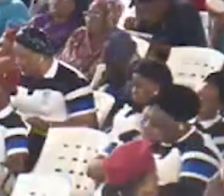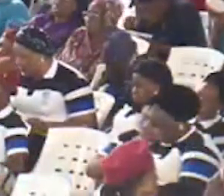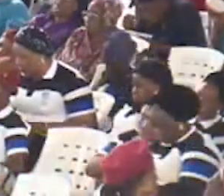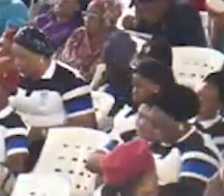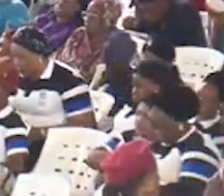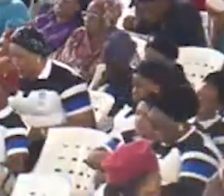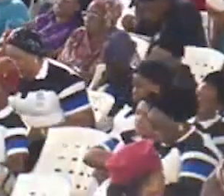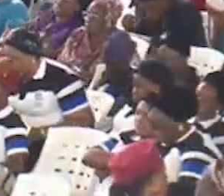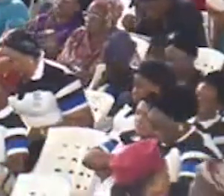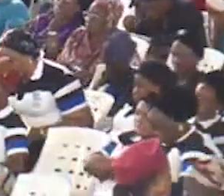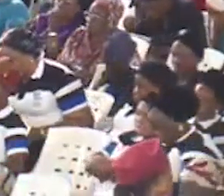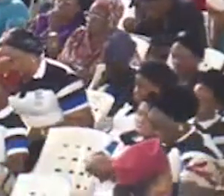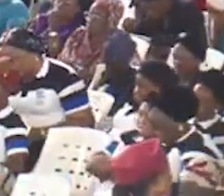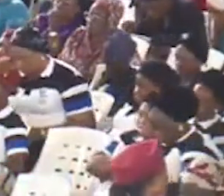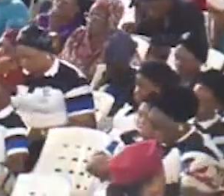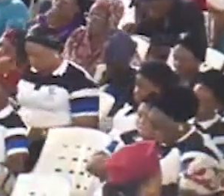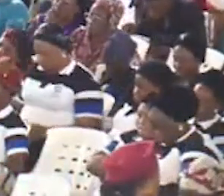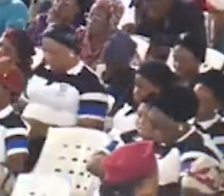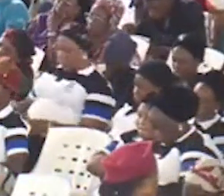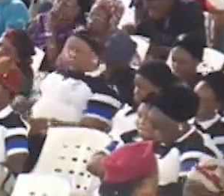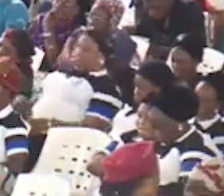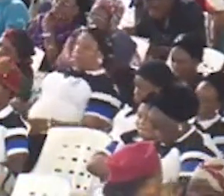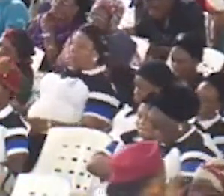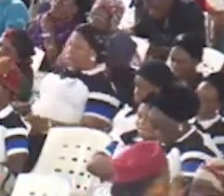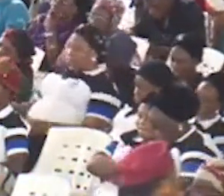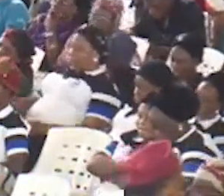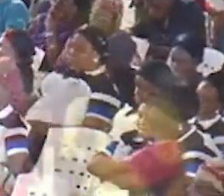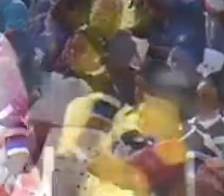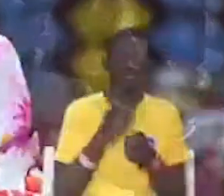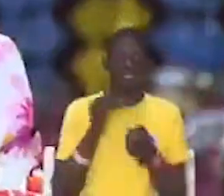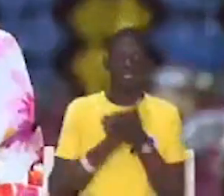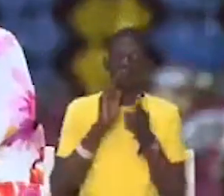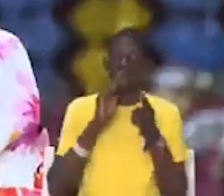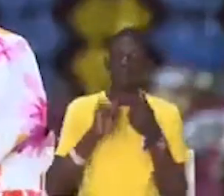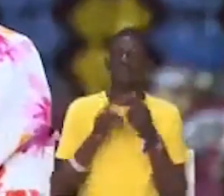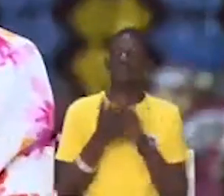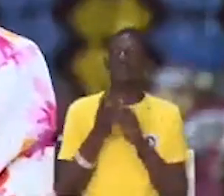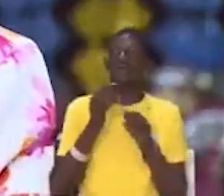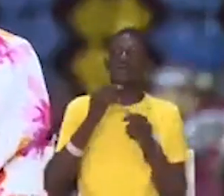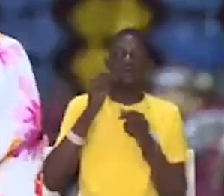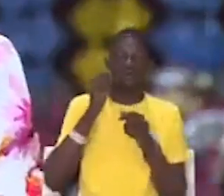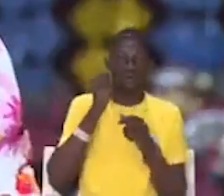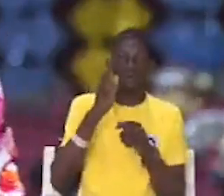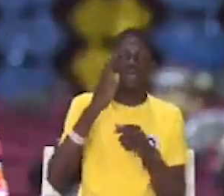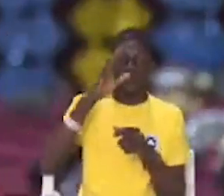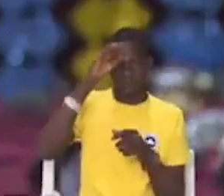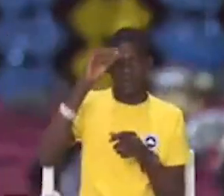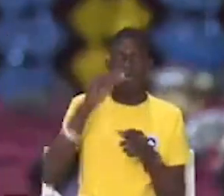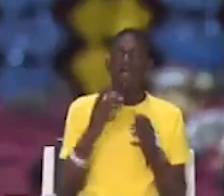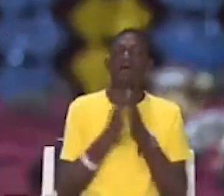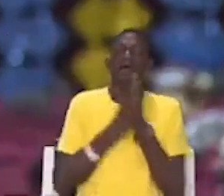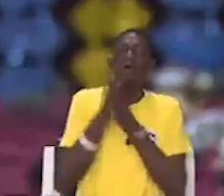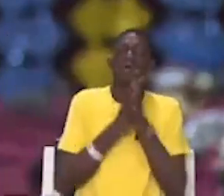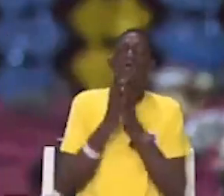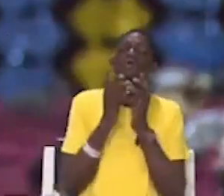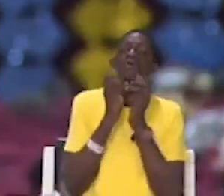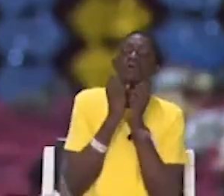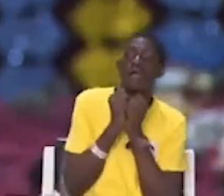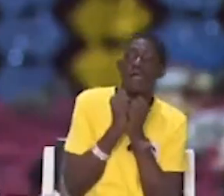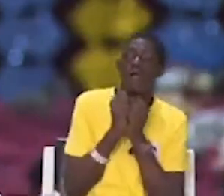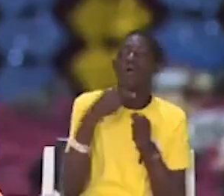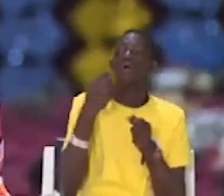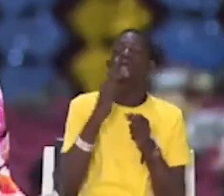contain his fire within you so that you and I can become men and women of great passion who